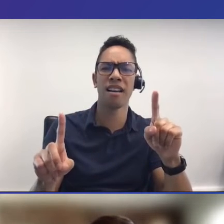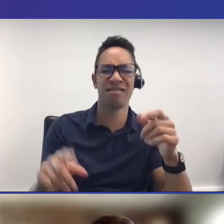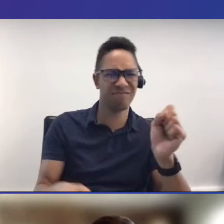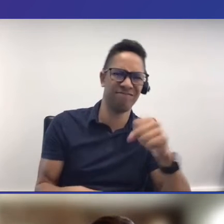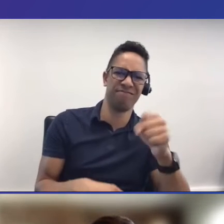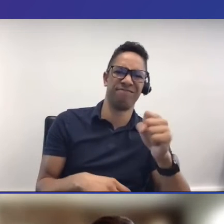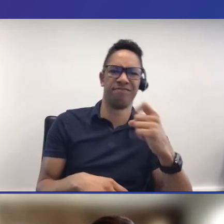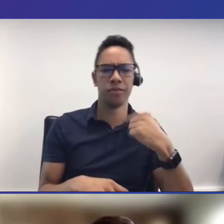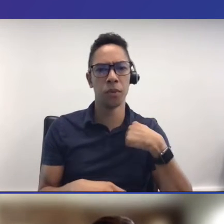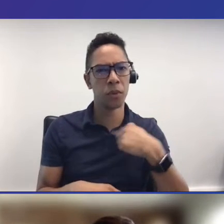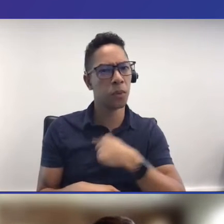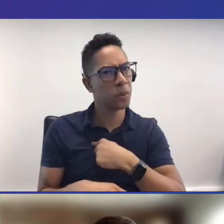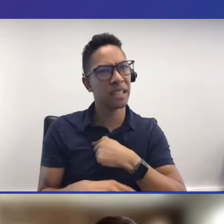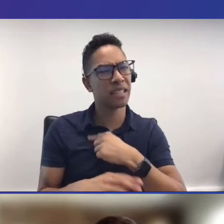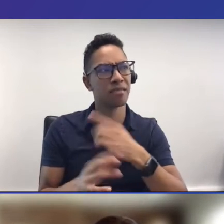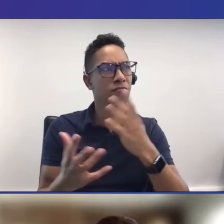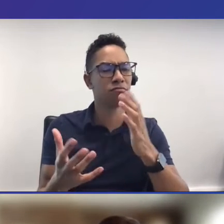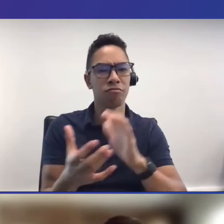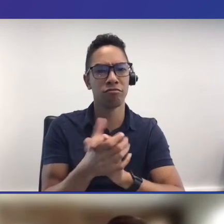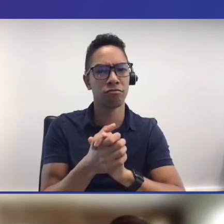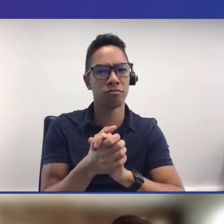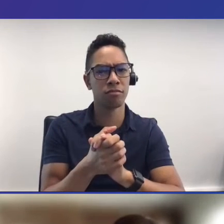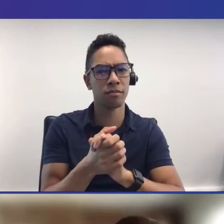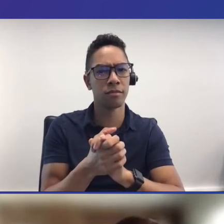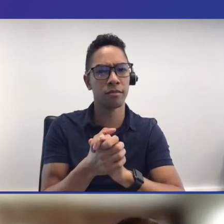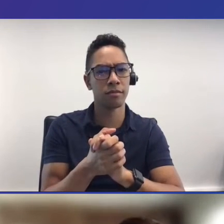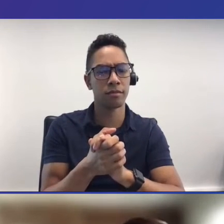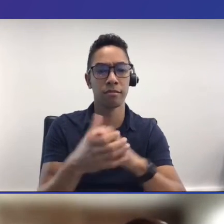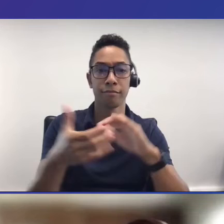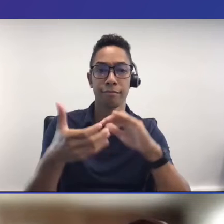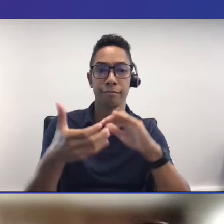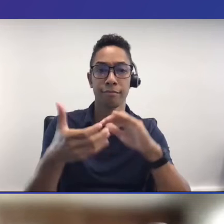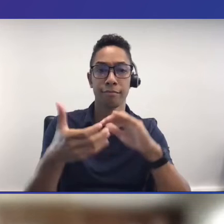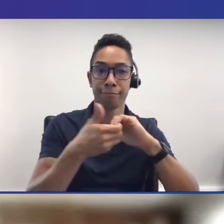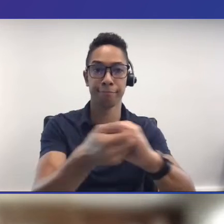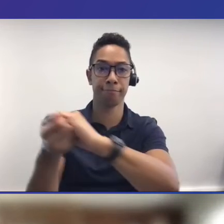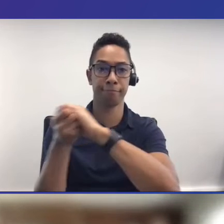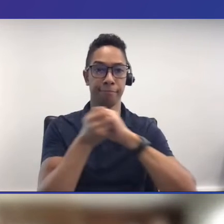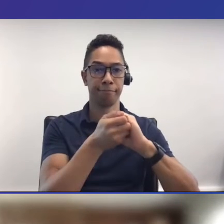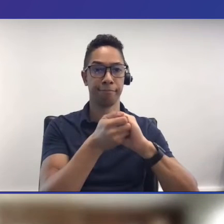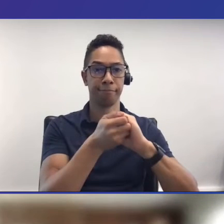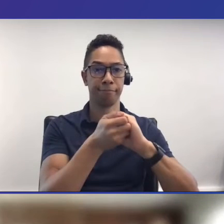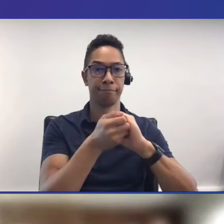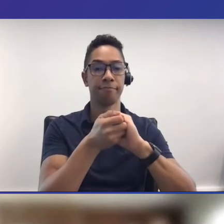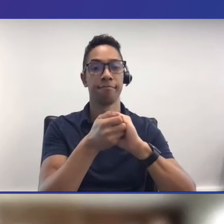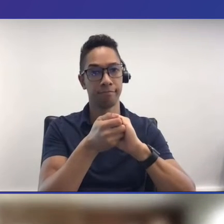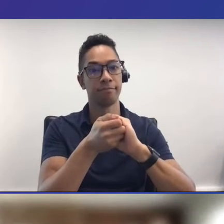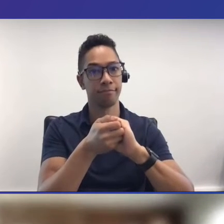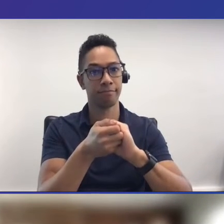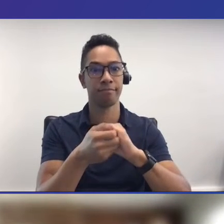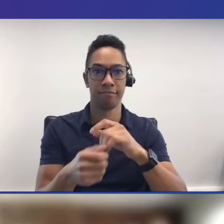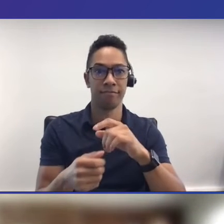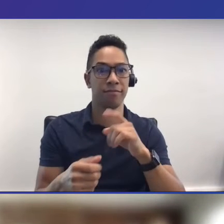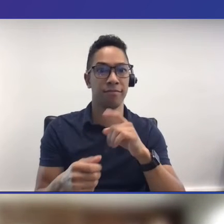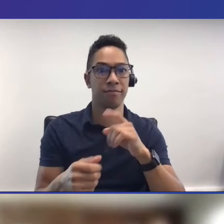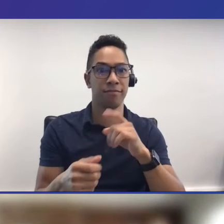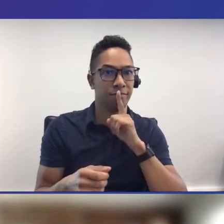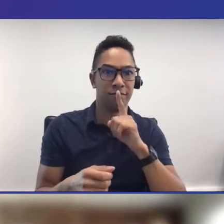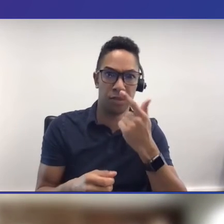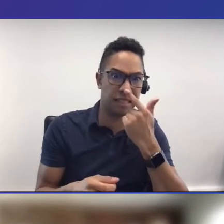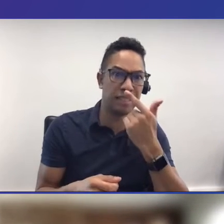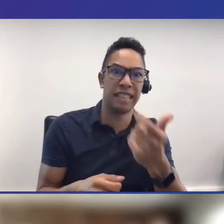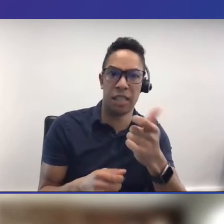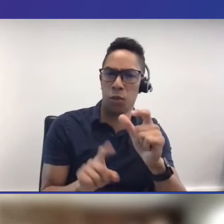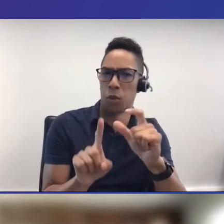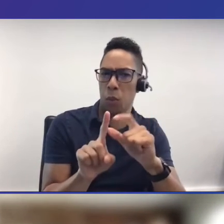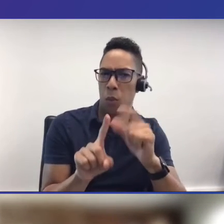and we it was a collaboration was a very tenuous word, because we